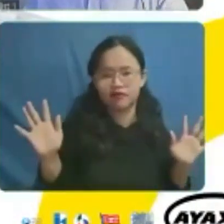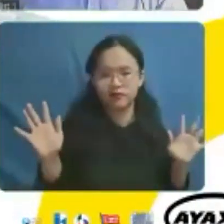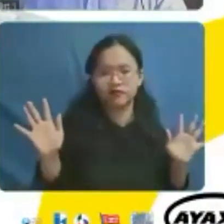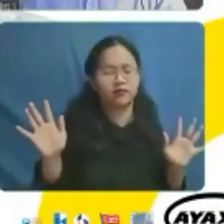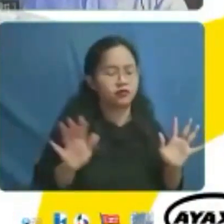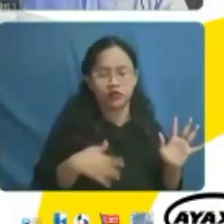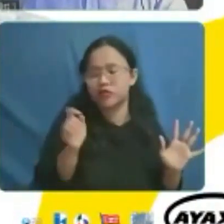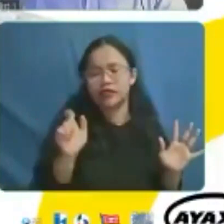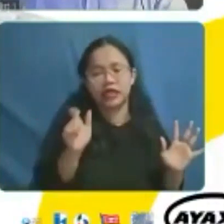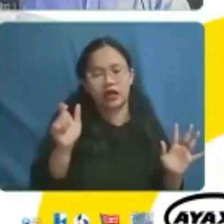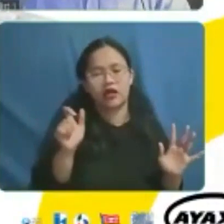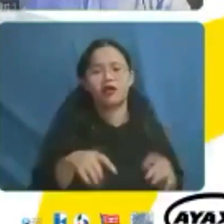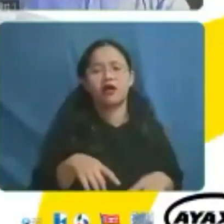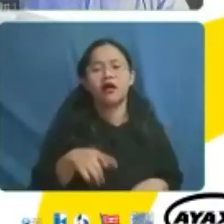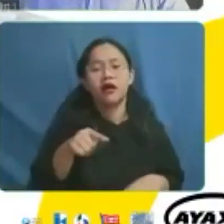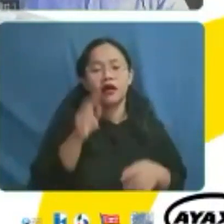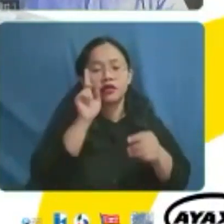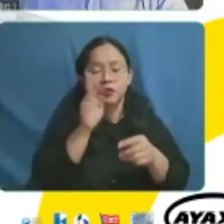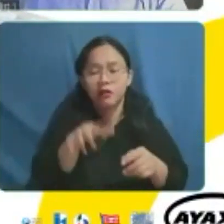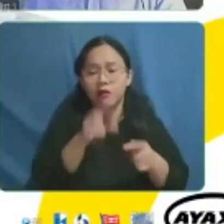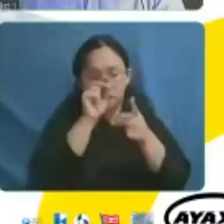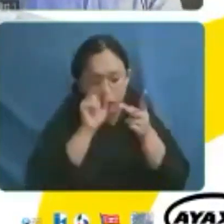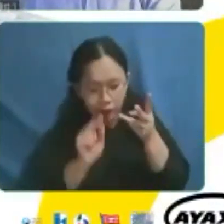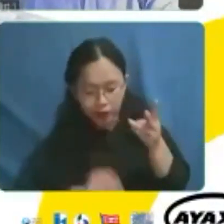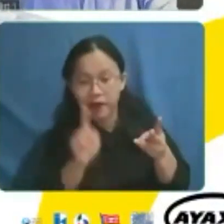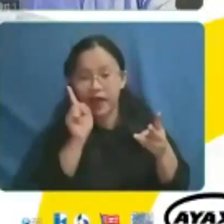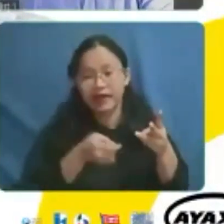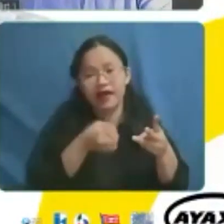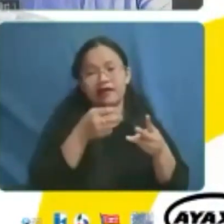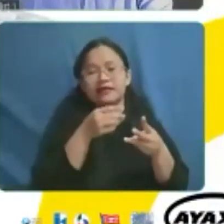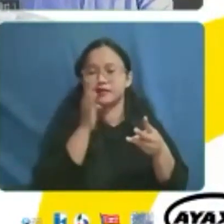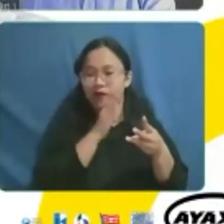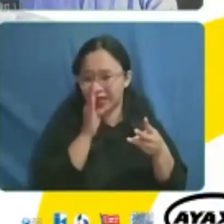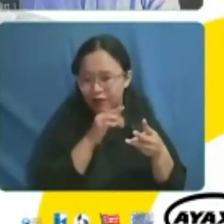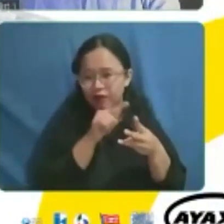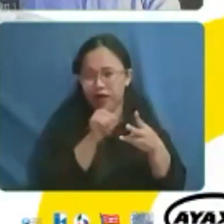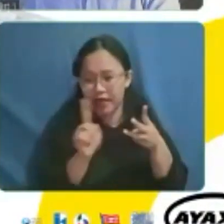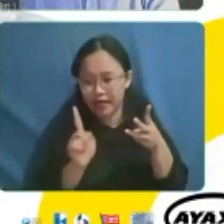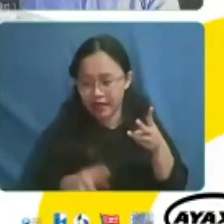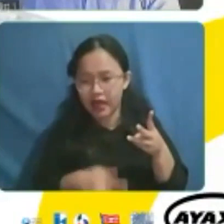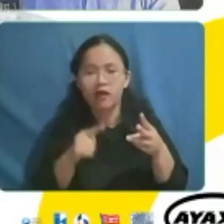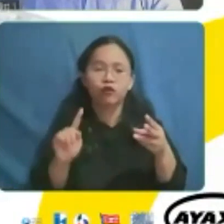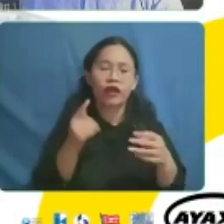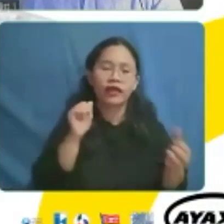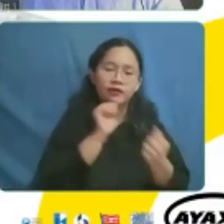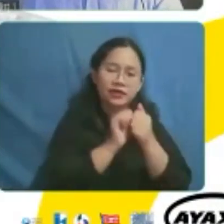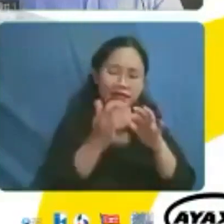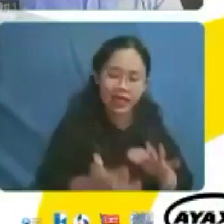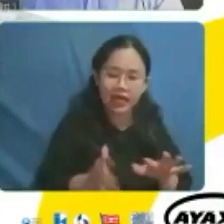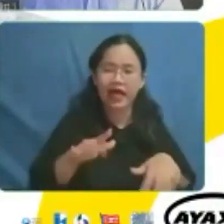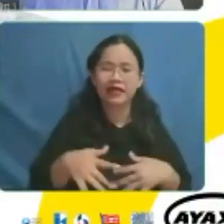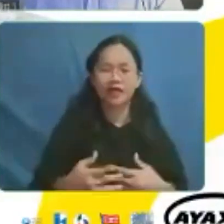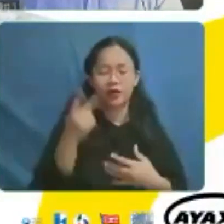pollution or the environmental hazard, our exposure, and our vulnerability, these